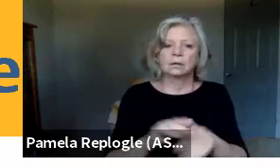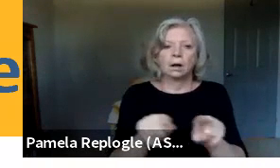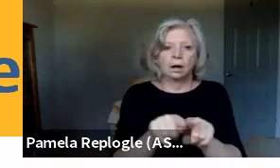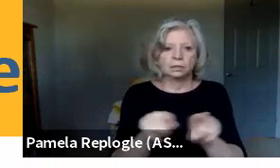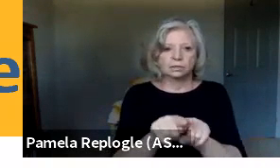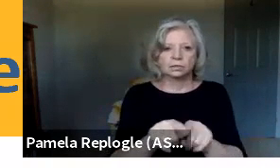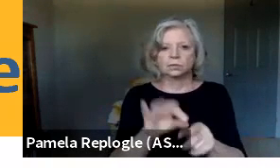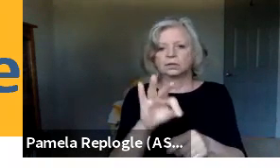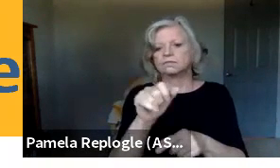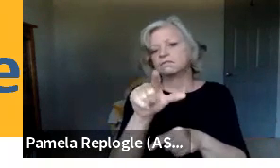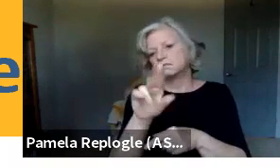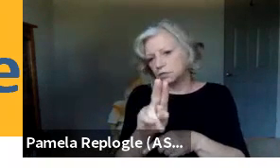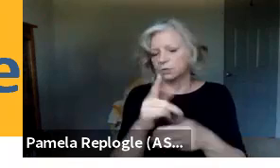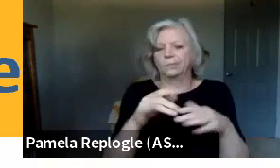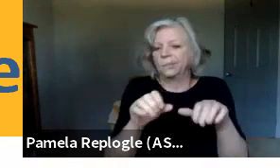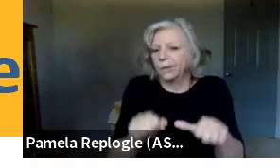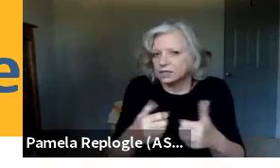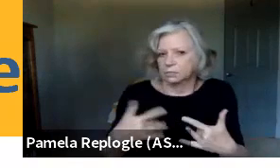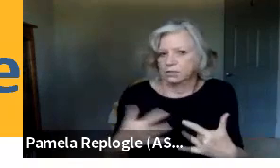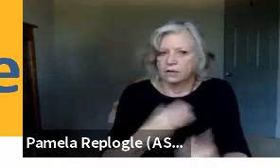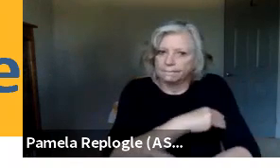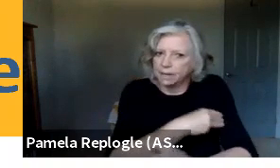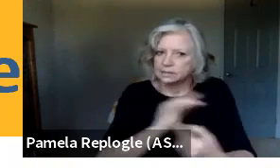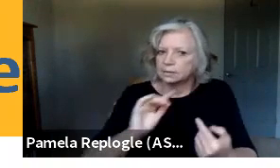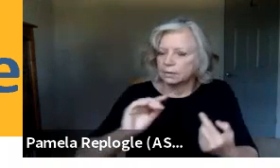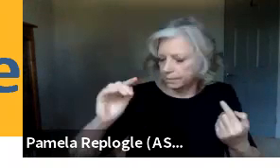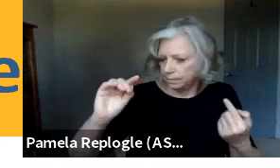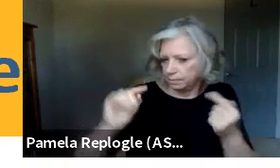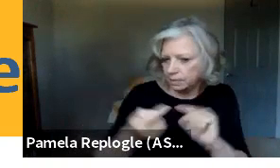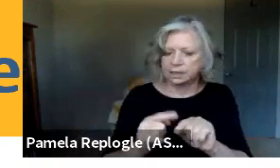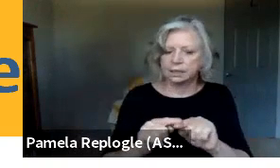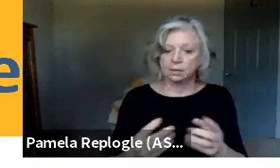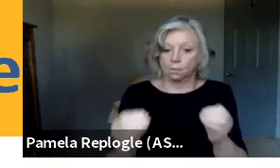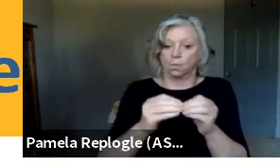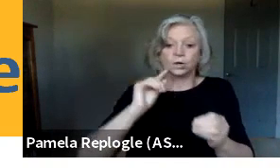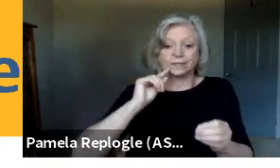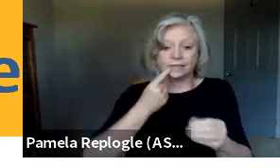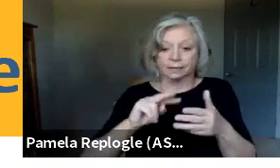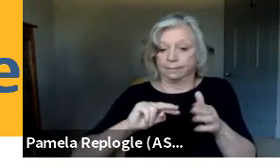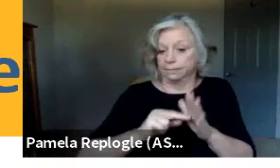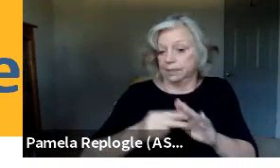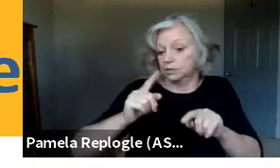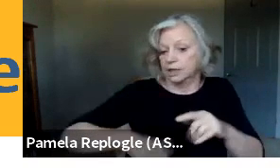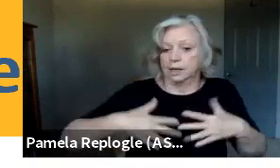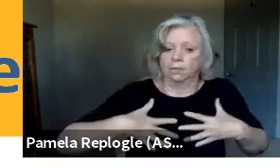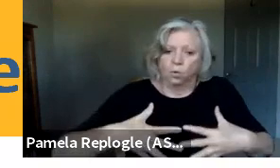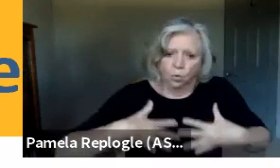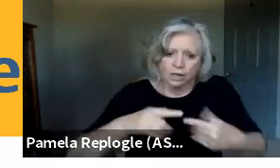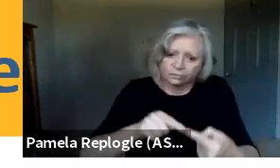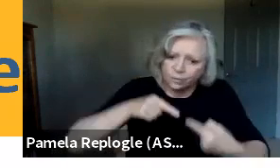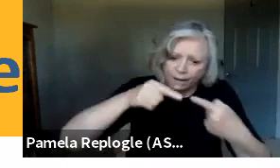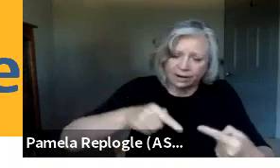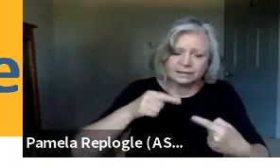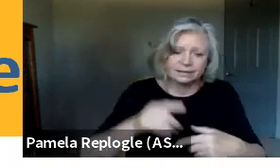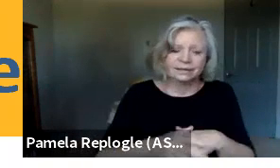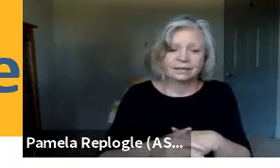muscle aches, causes a cough. And when it gets more serious, it can cause shortness of breath or difficulty breathing.